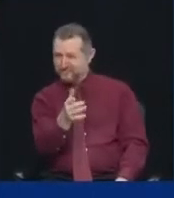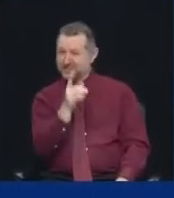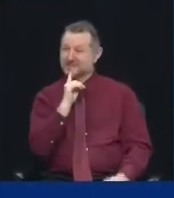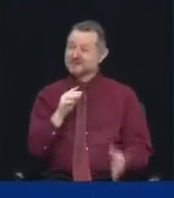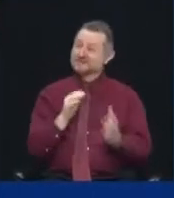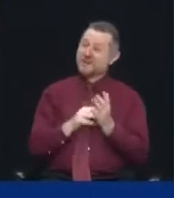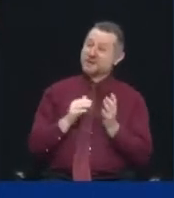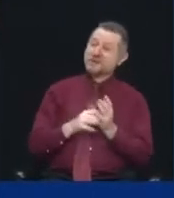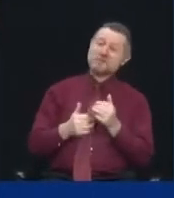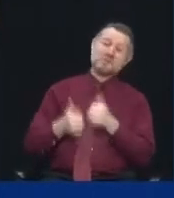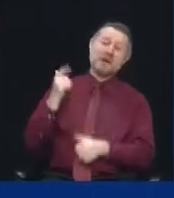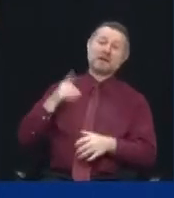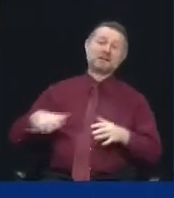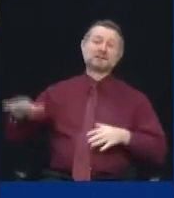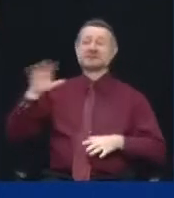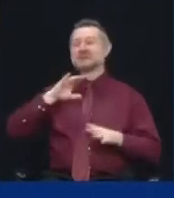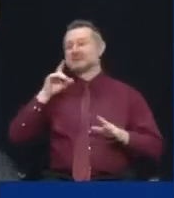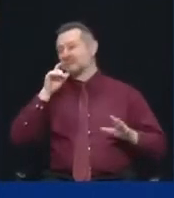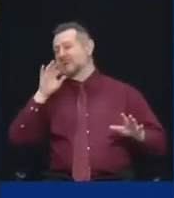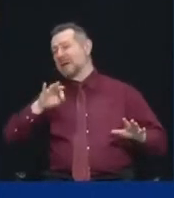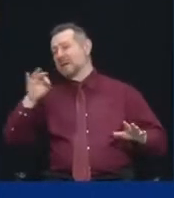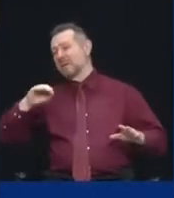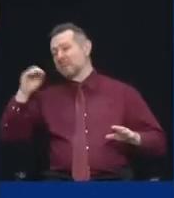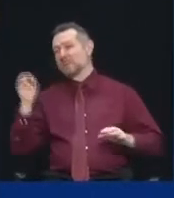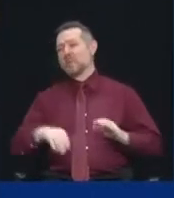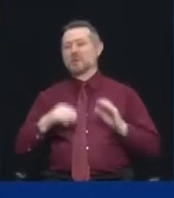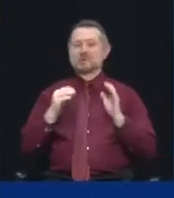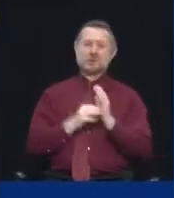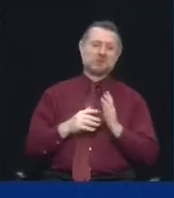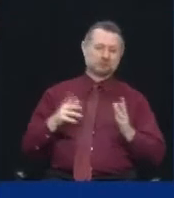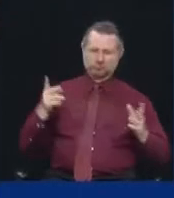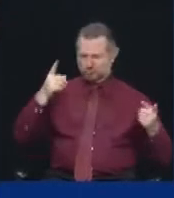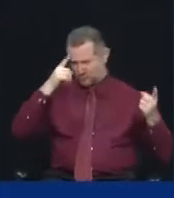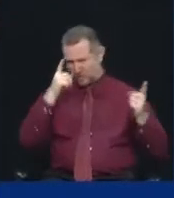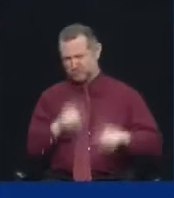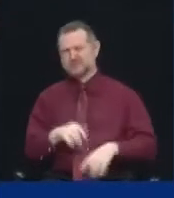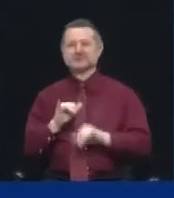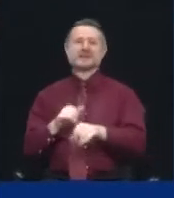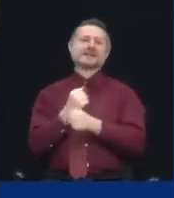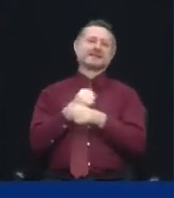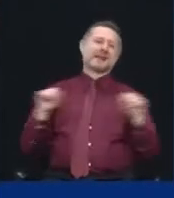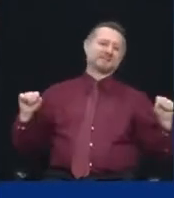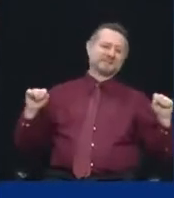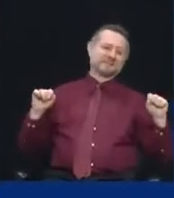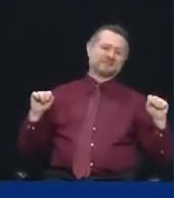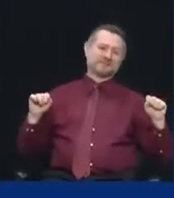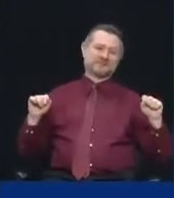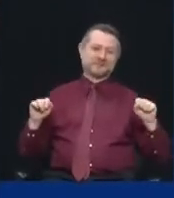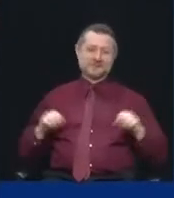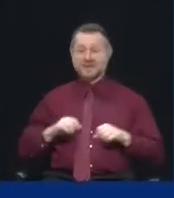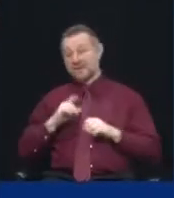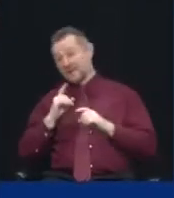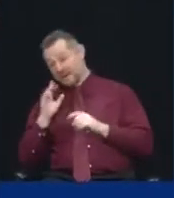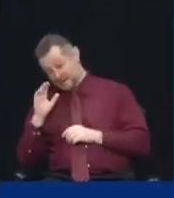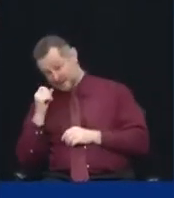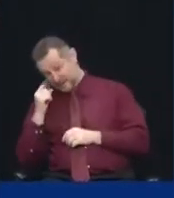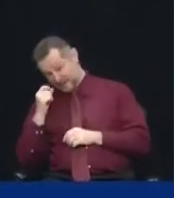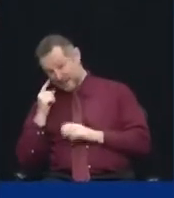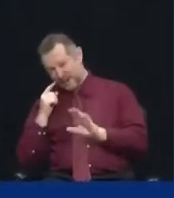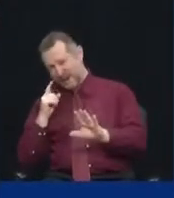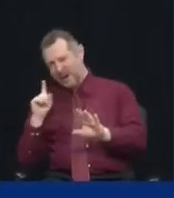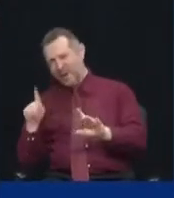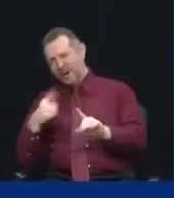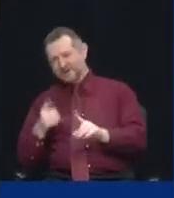most 99% of the medical professionals in this country will tell you the same thing. But think about this. It's not really just about